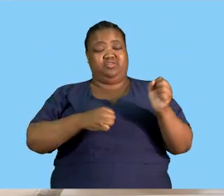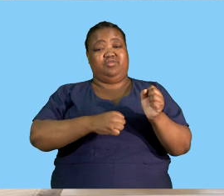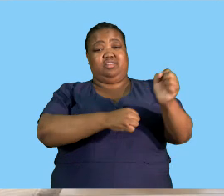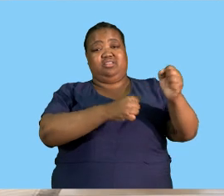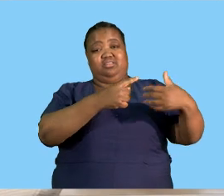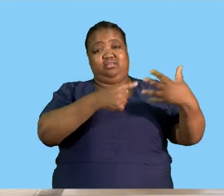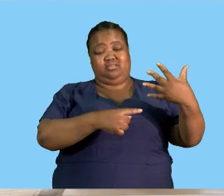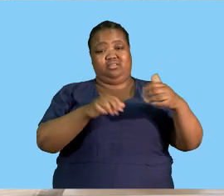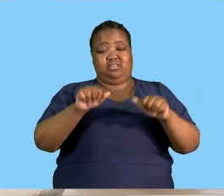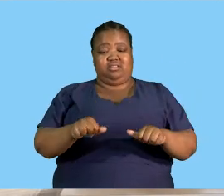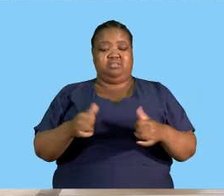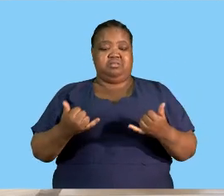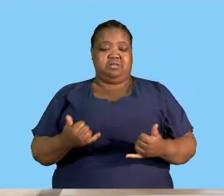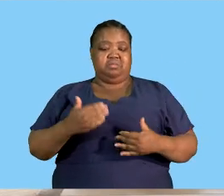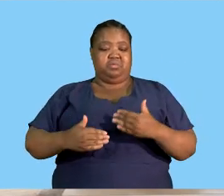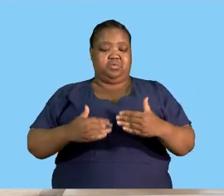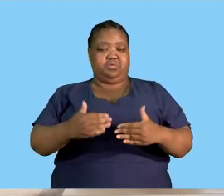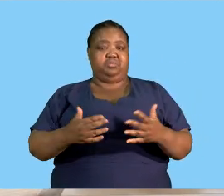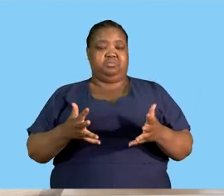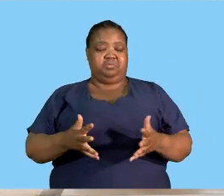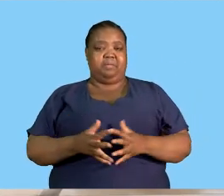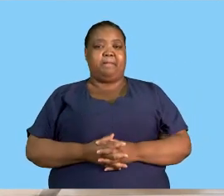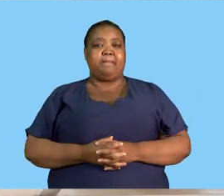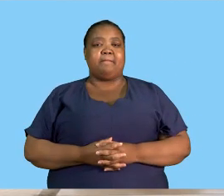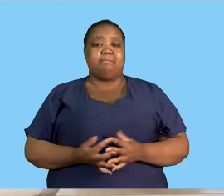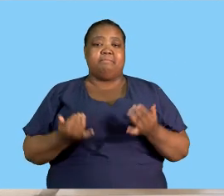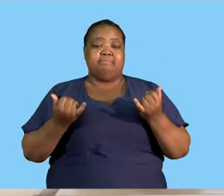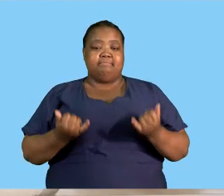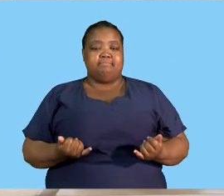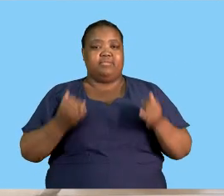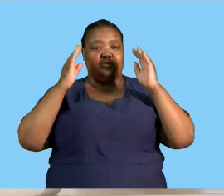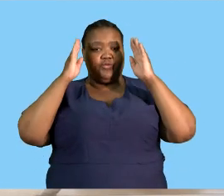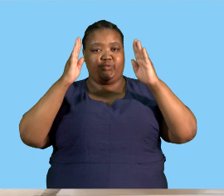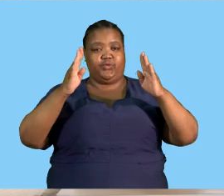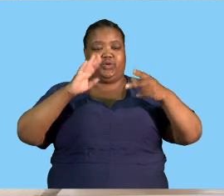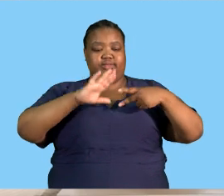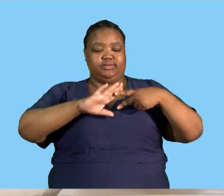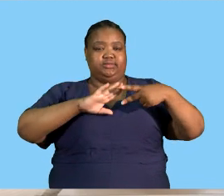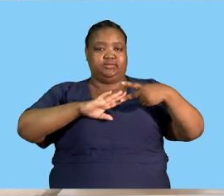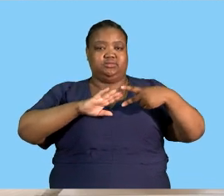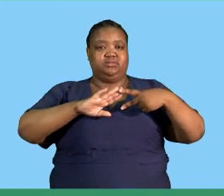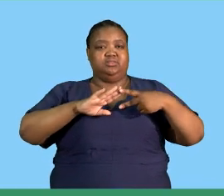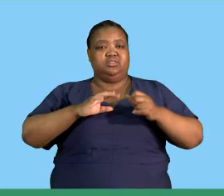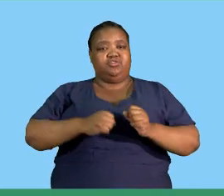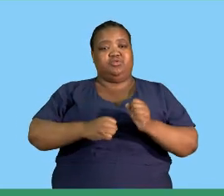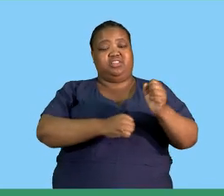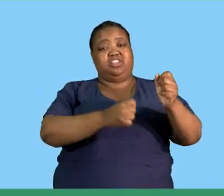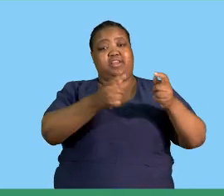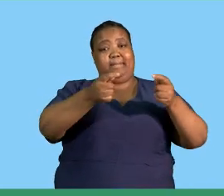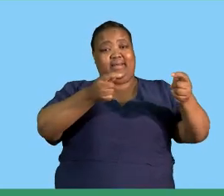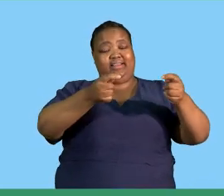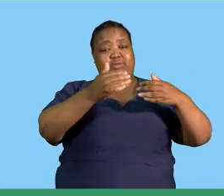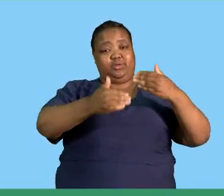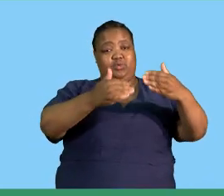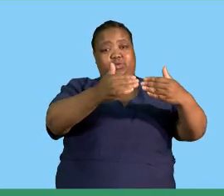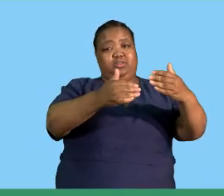this is the journey that will be going on in this lesson. We will be focusing on two things. It's the strategic management